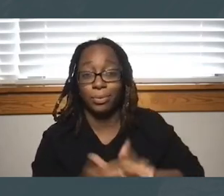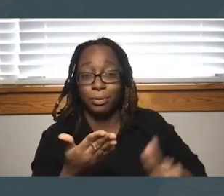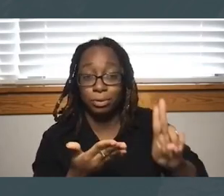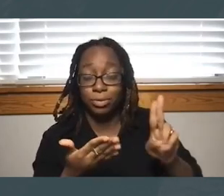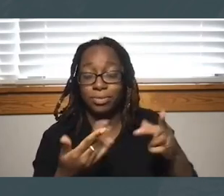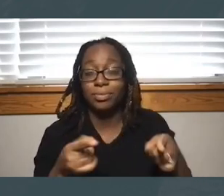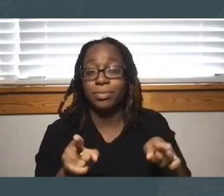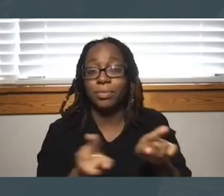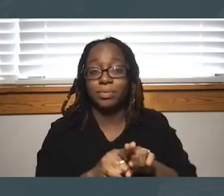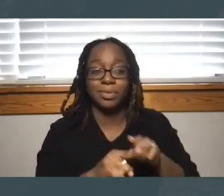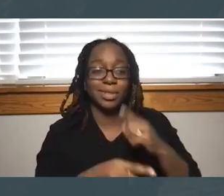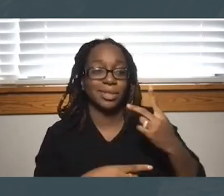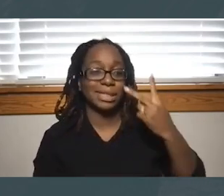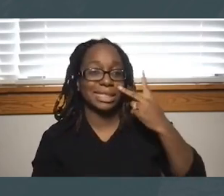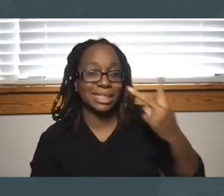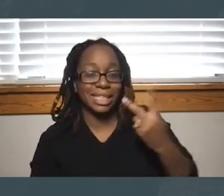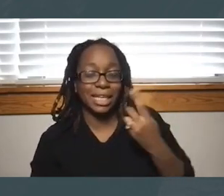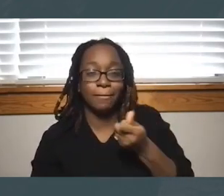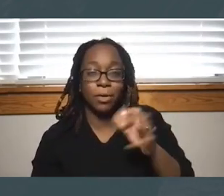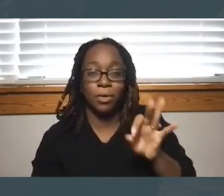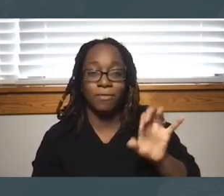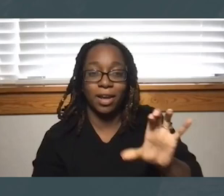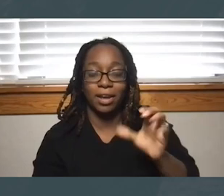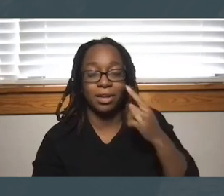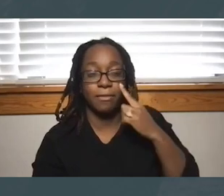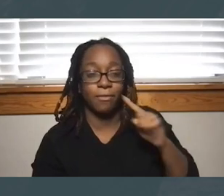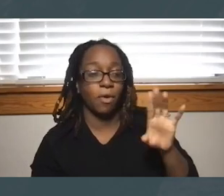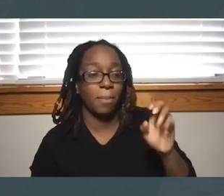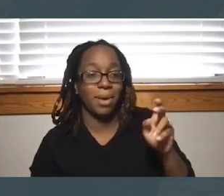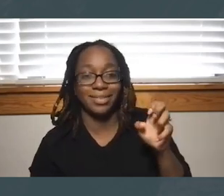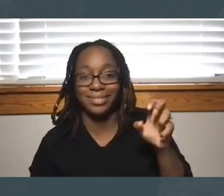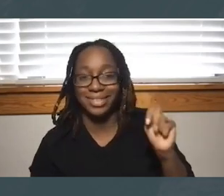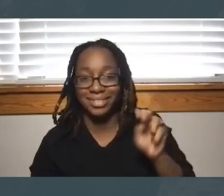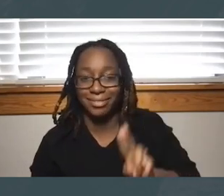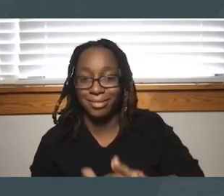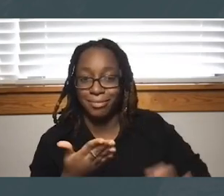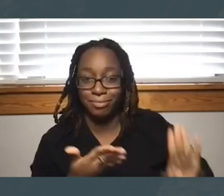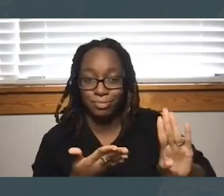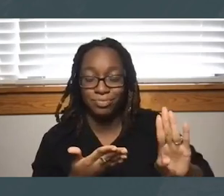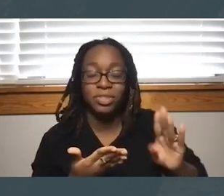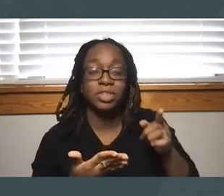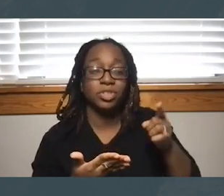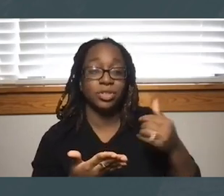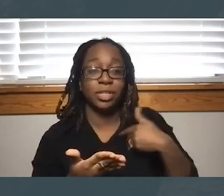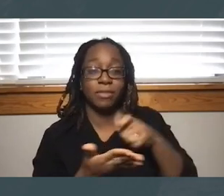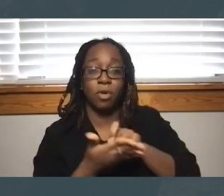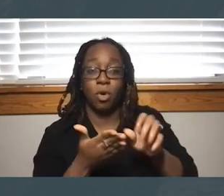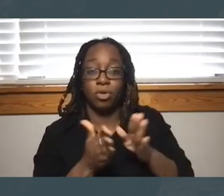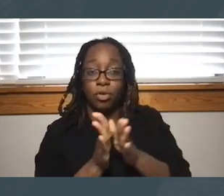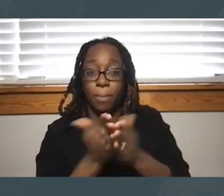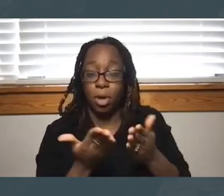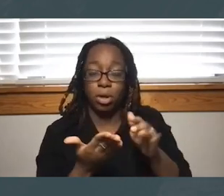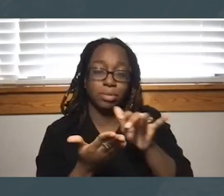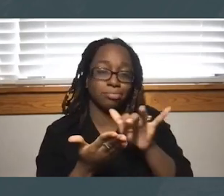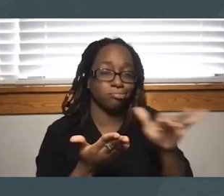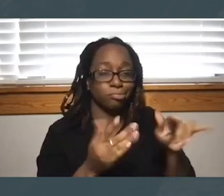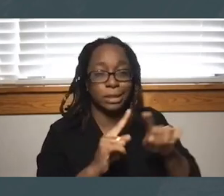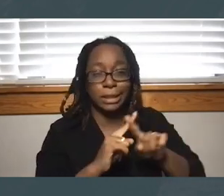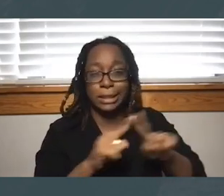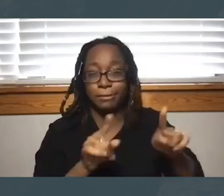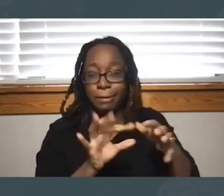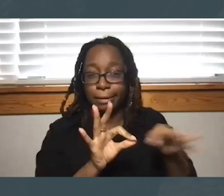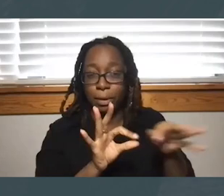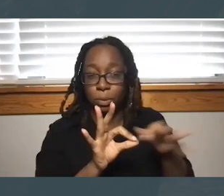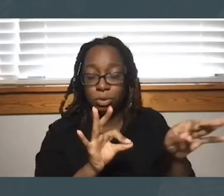as visiting faculty at Bennington College. She's the author of Le Triangle et l'Hexagon, Reflexion